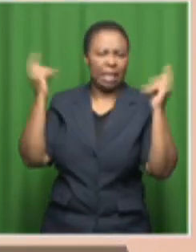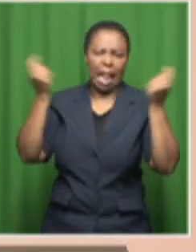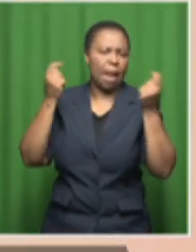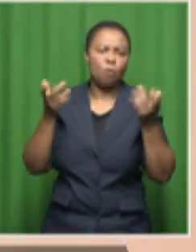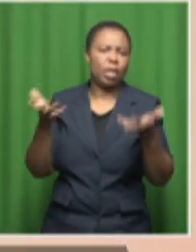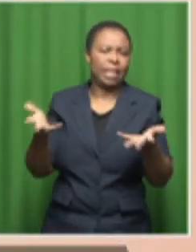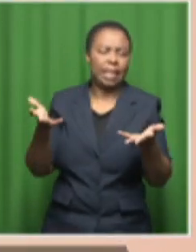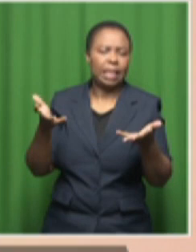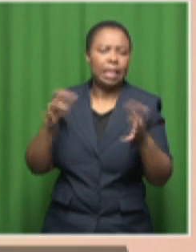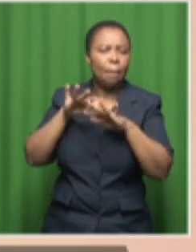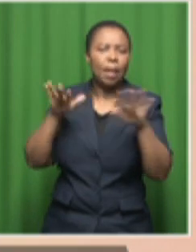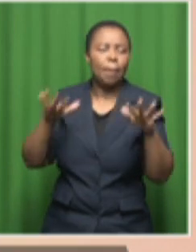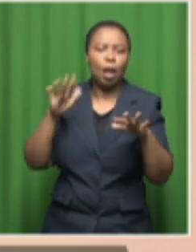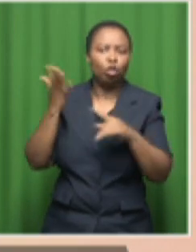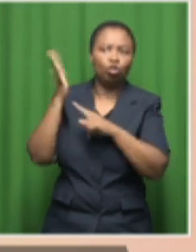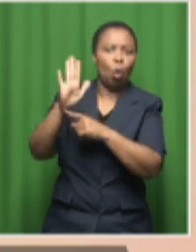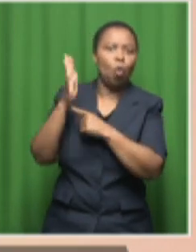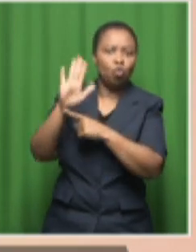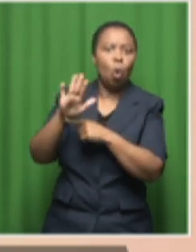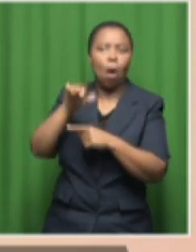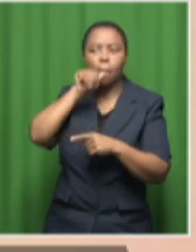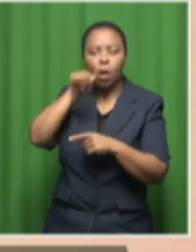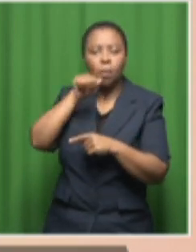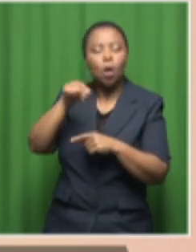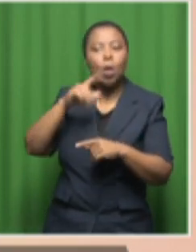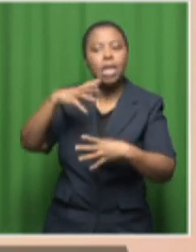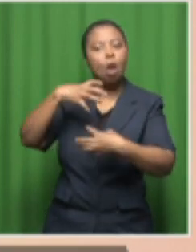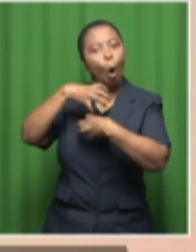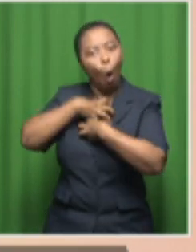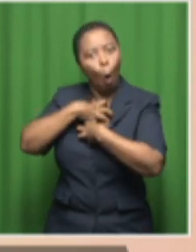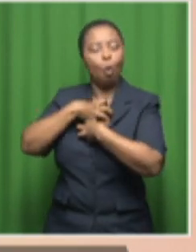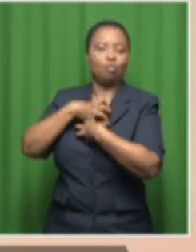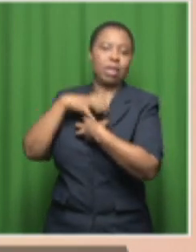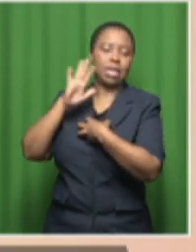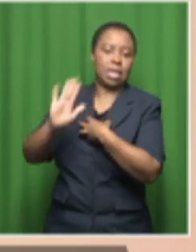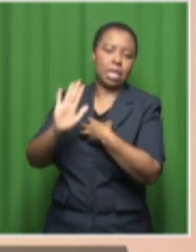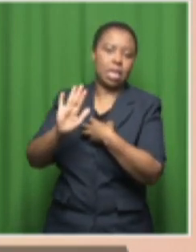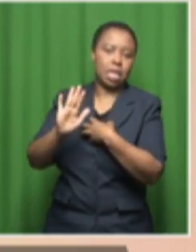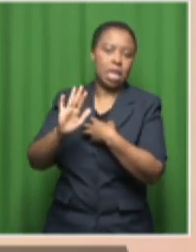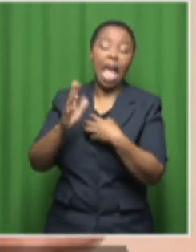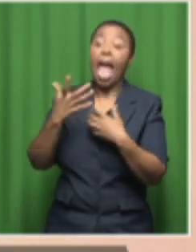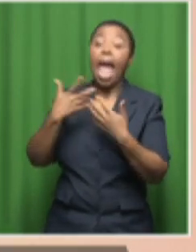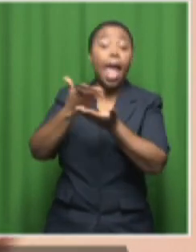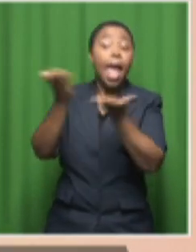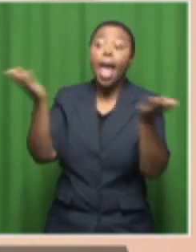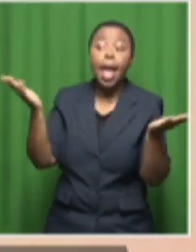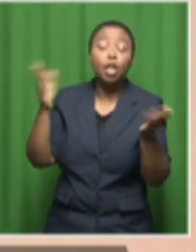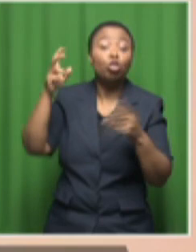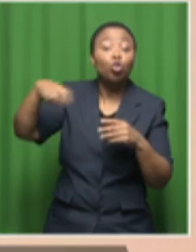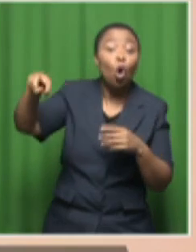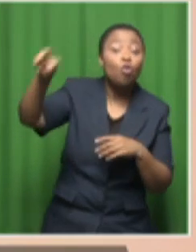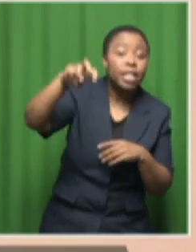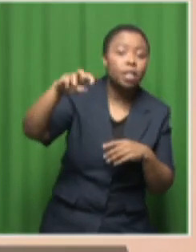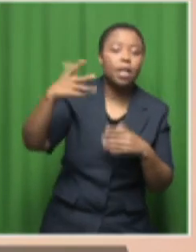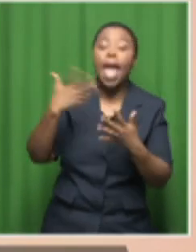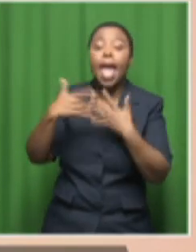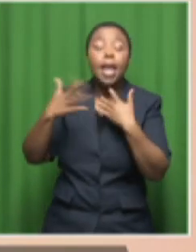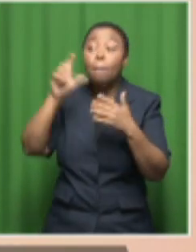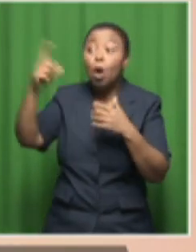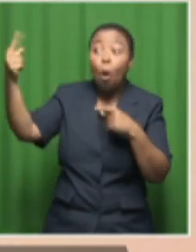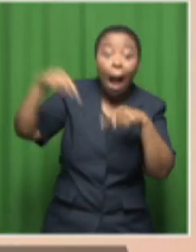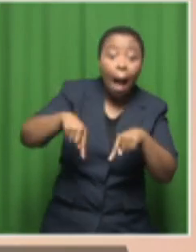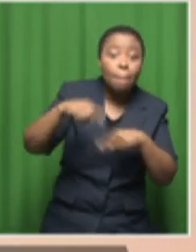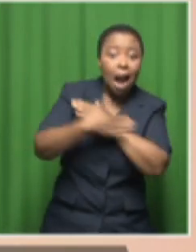For it to be celebrated enough, we should own up to this. And if anybody, any tourist, anybody that comes in our country,